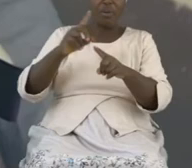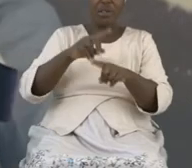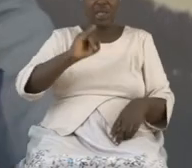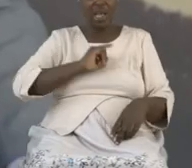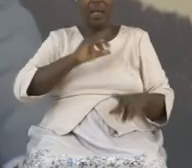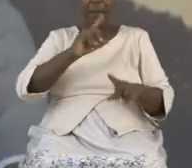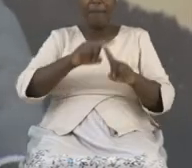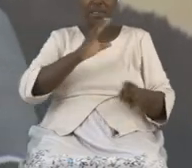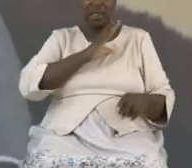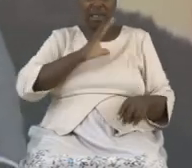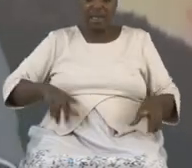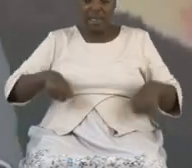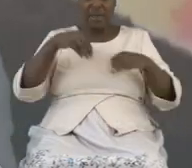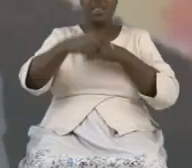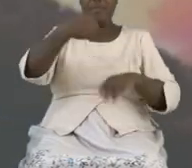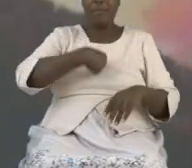Christ liveth.